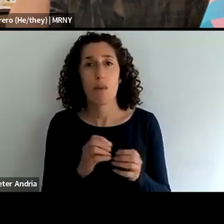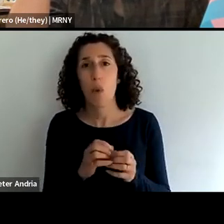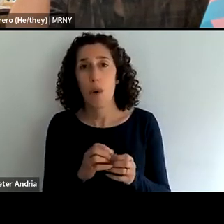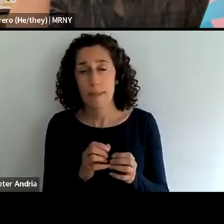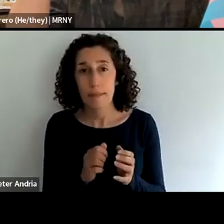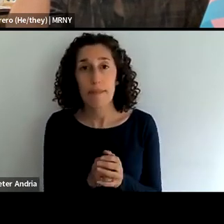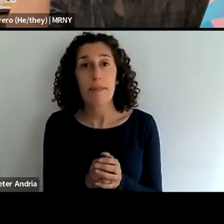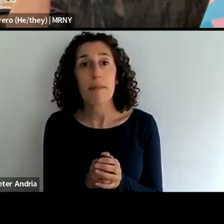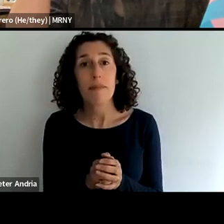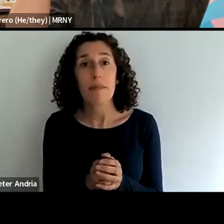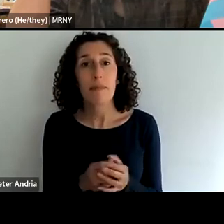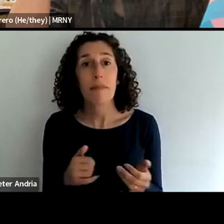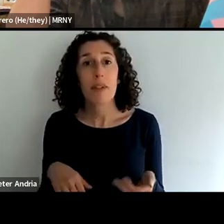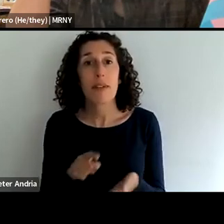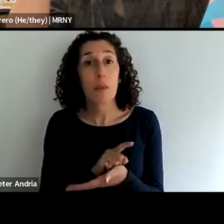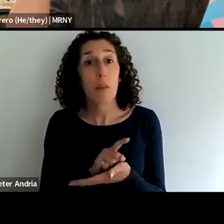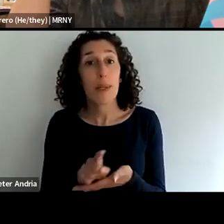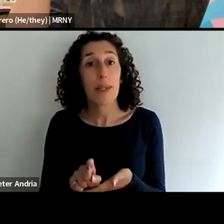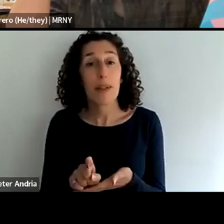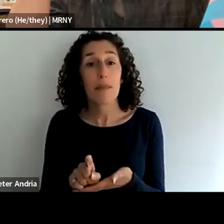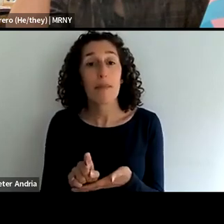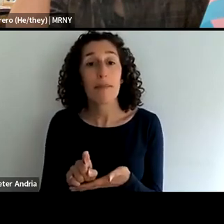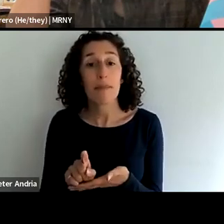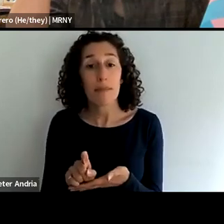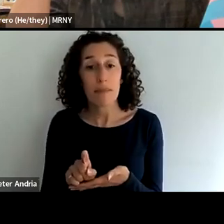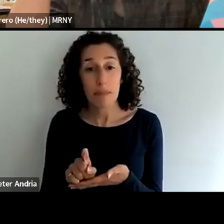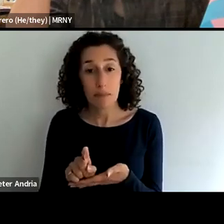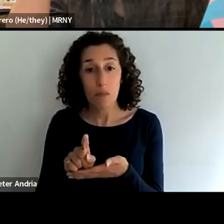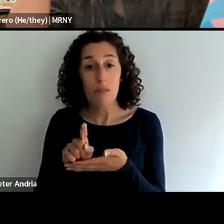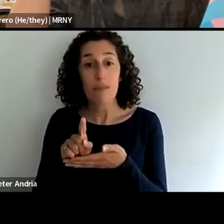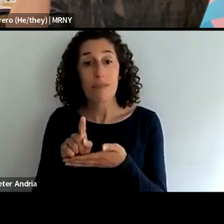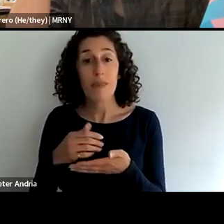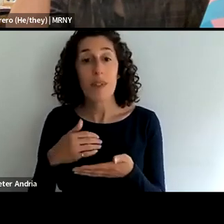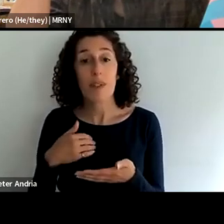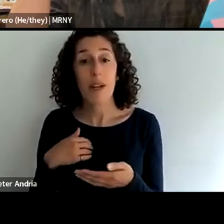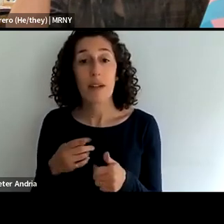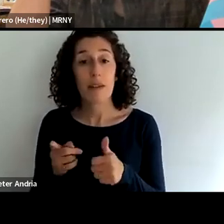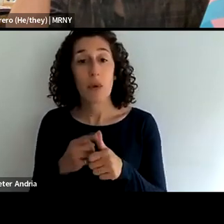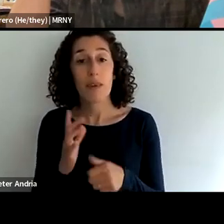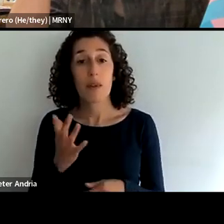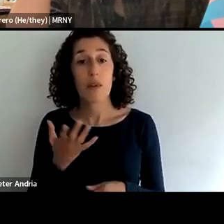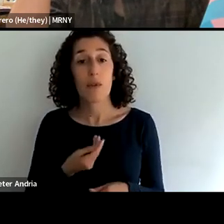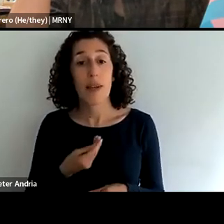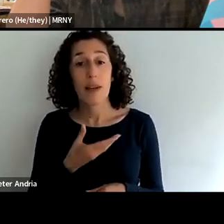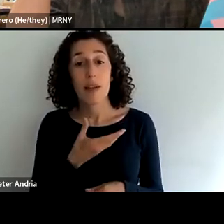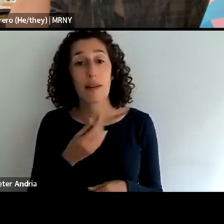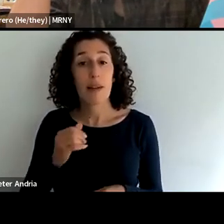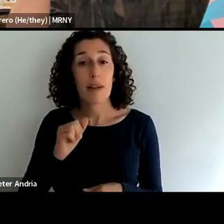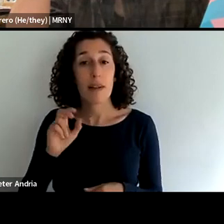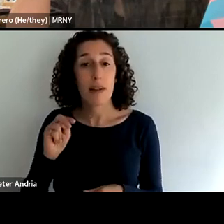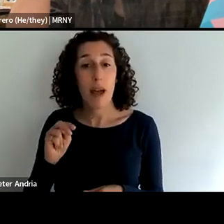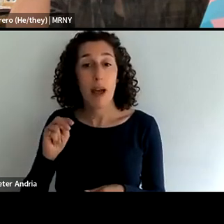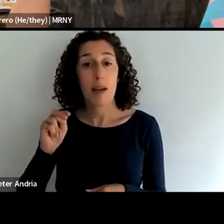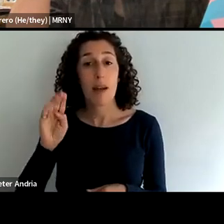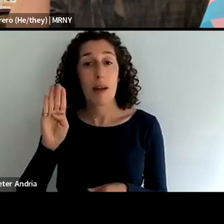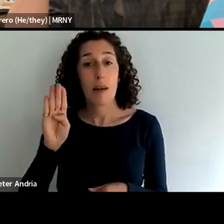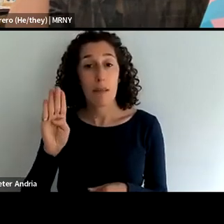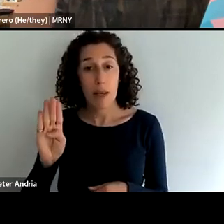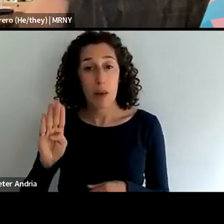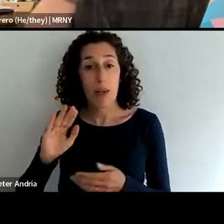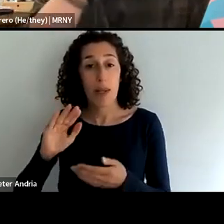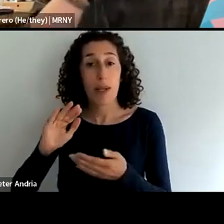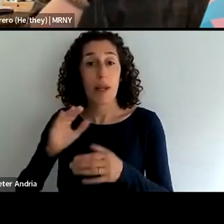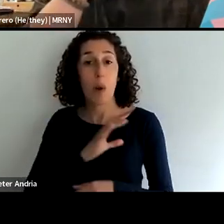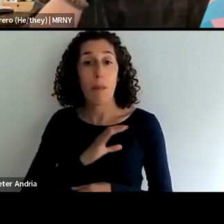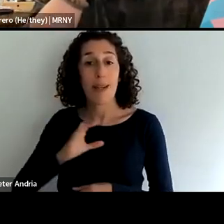the first, like they just created like a trans and non-binary committee. Because you have different committees. There's like a Black